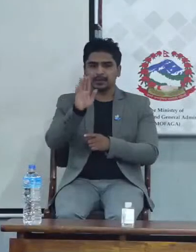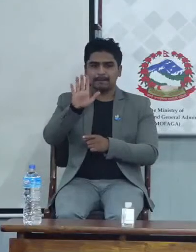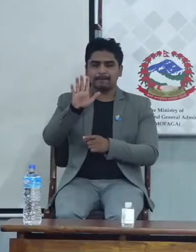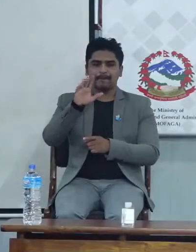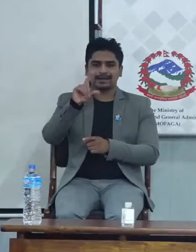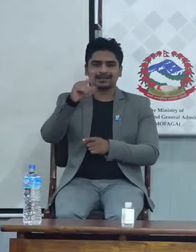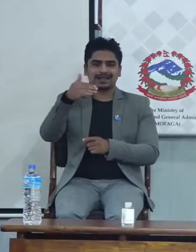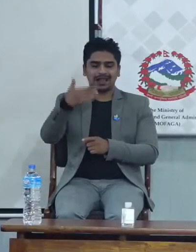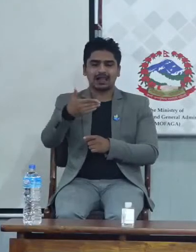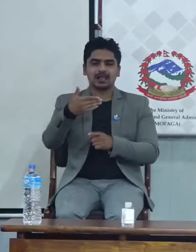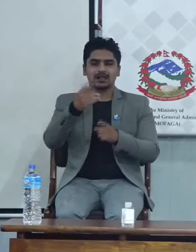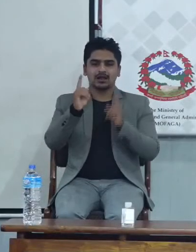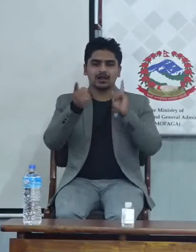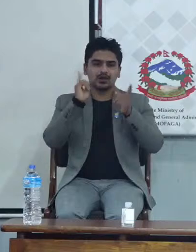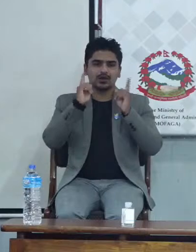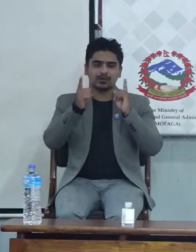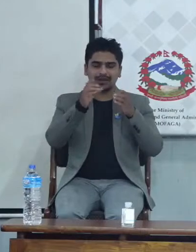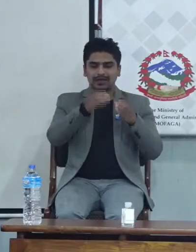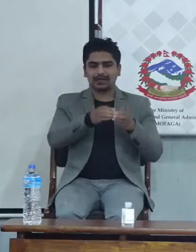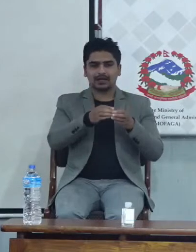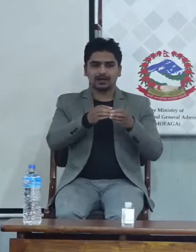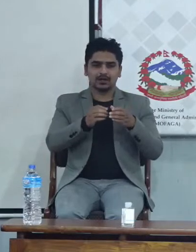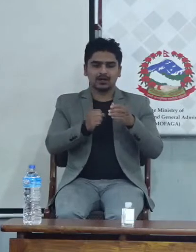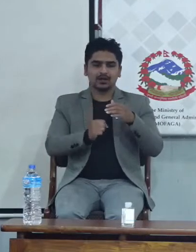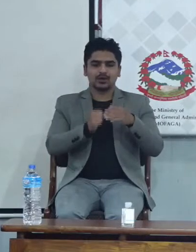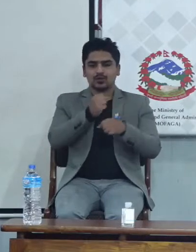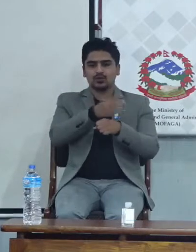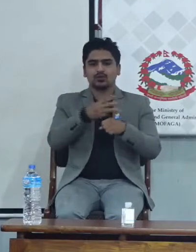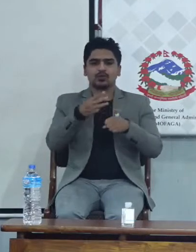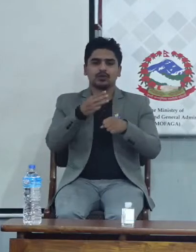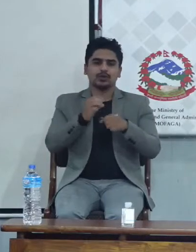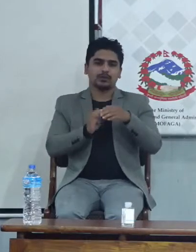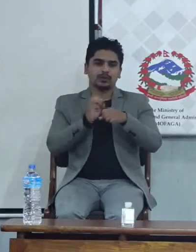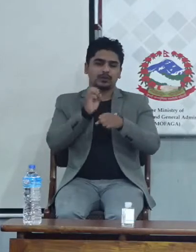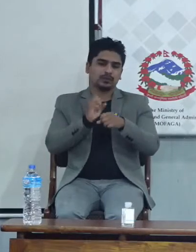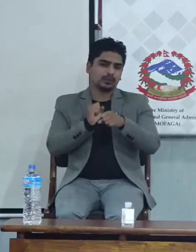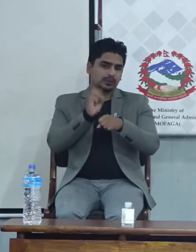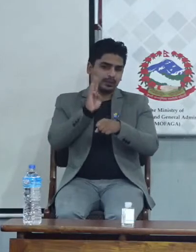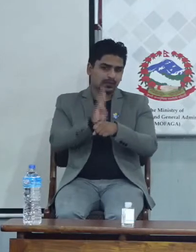who is here as a facilitator, the role of facilitator. And